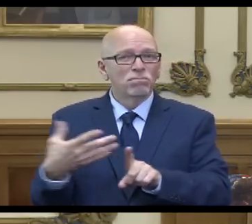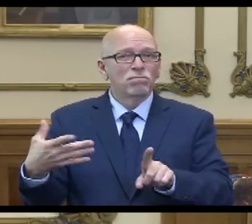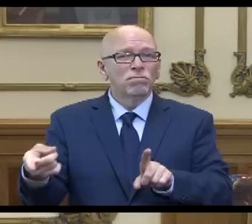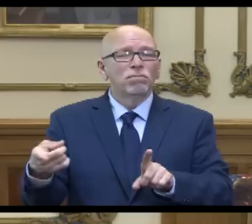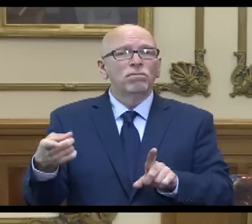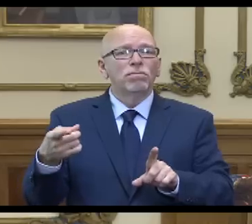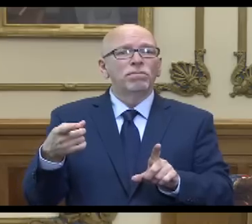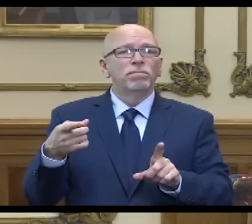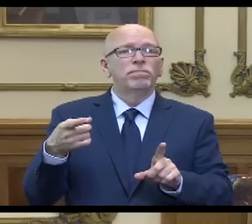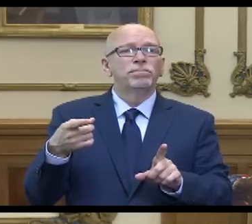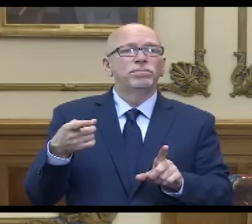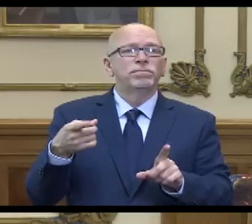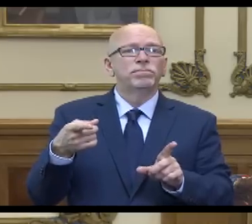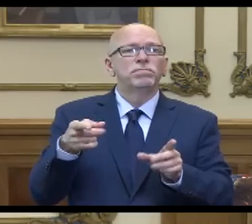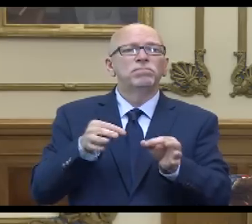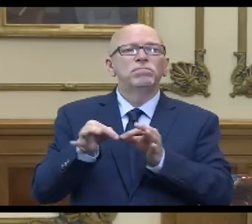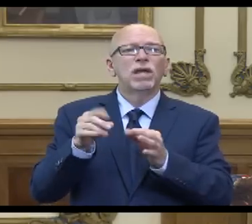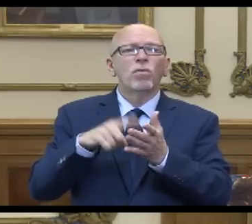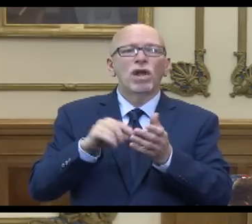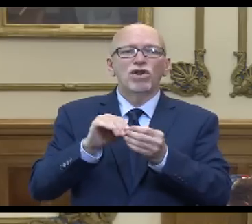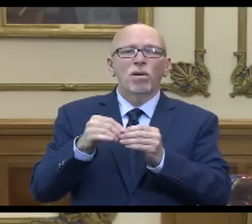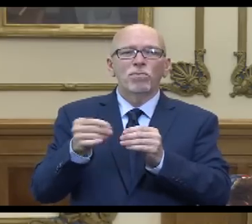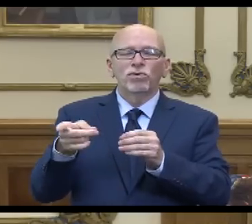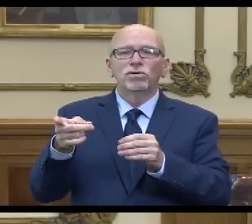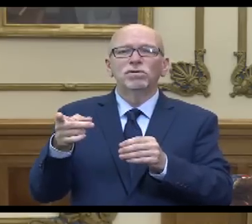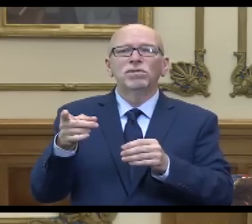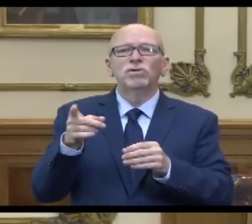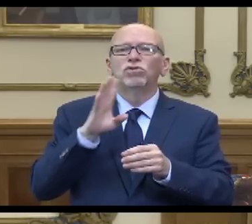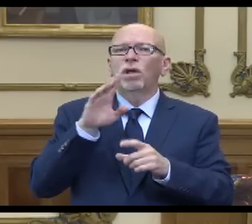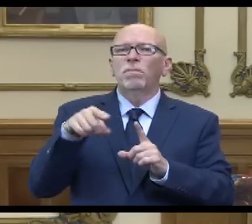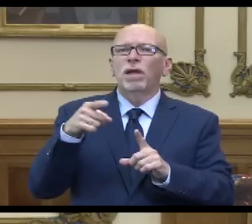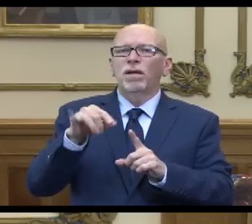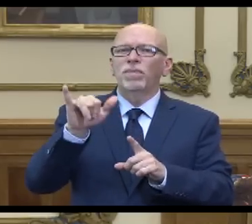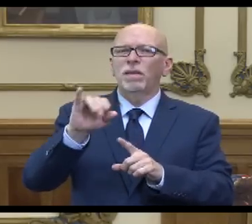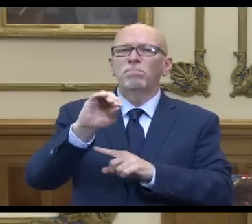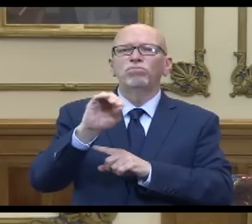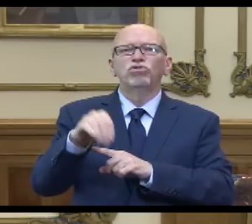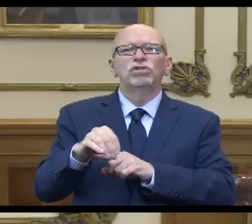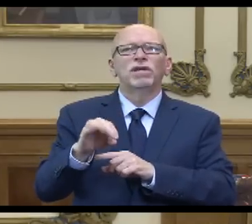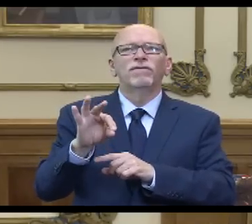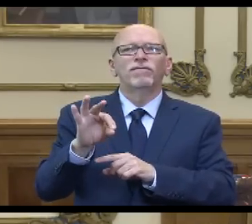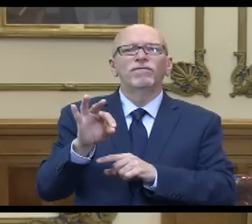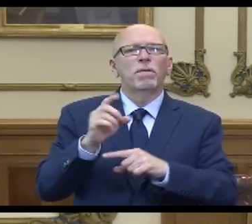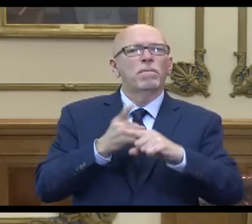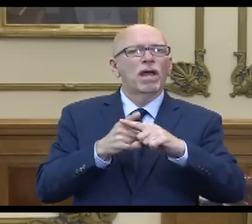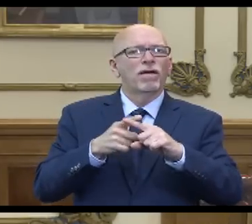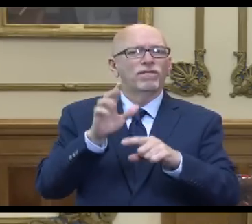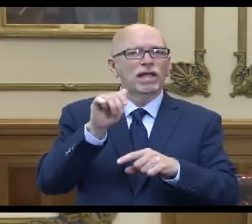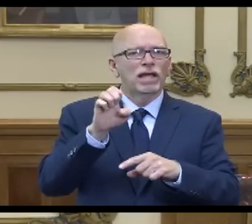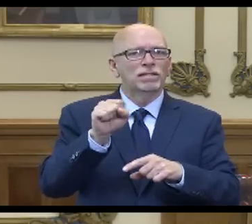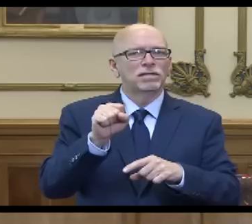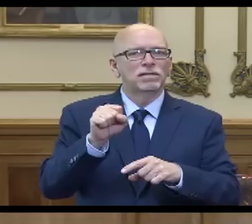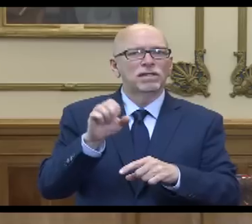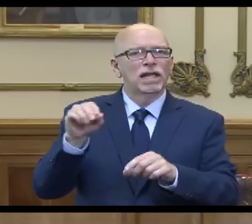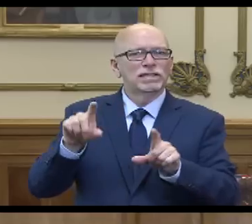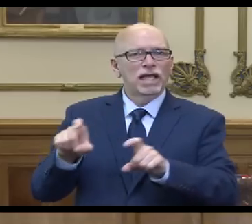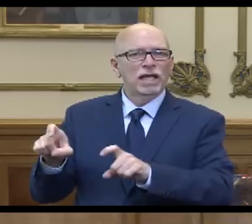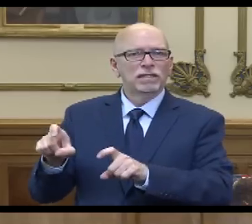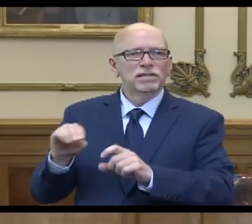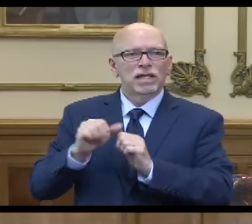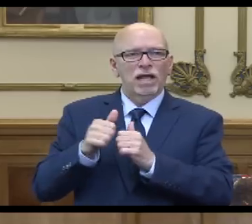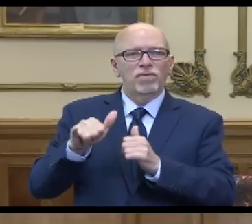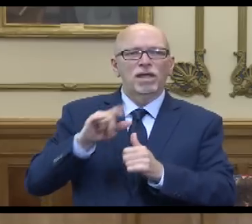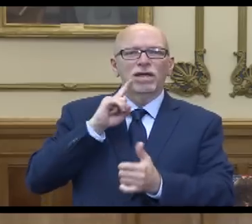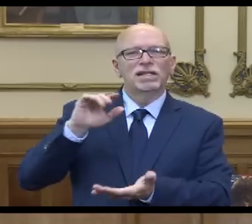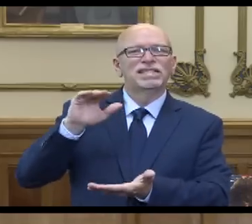expound or expand the conversation just a little bit to talk about that percentage of positive cases and tests and how that's